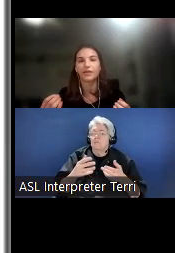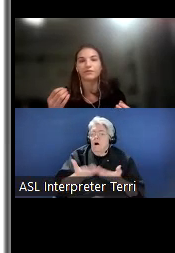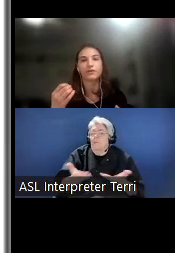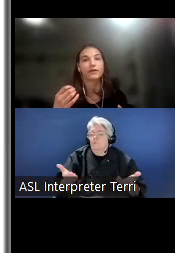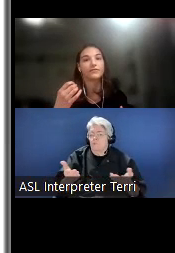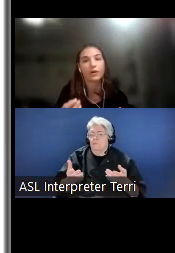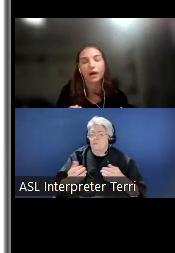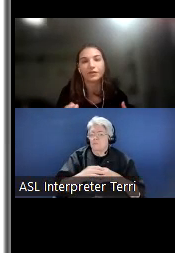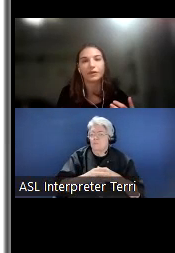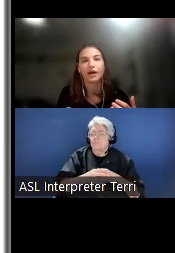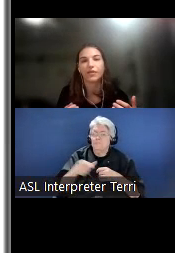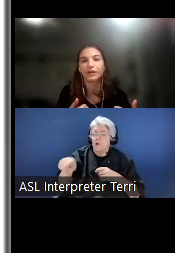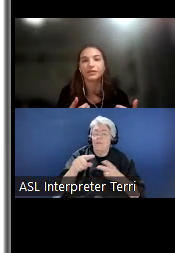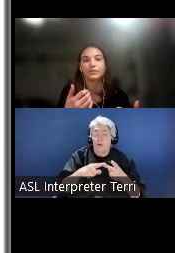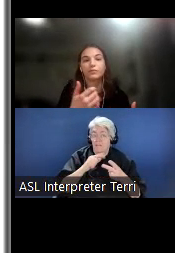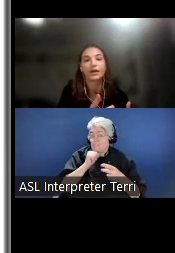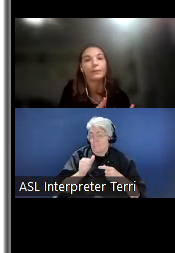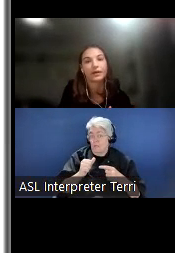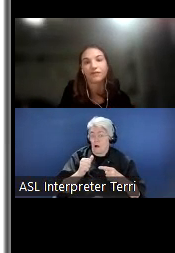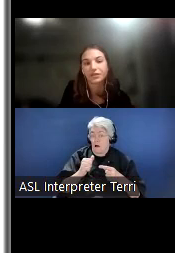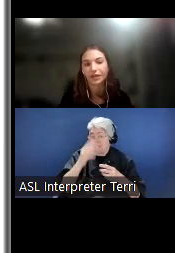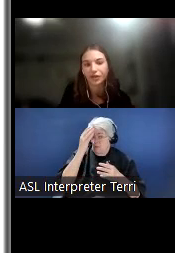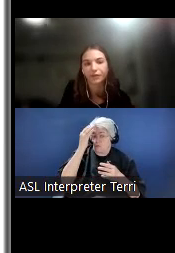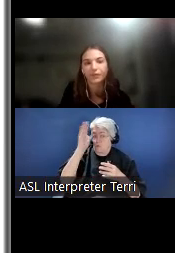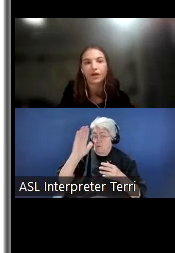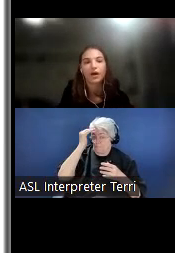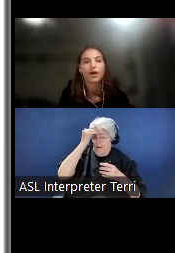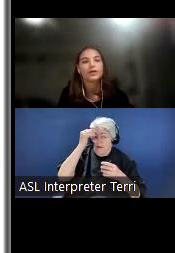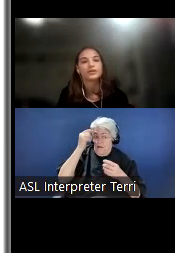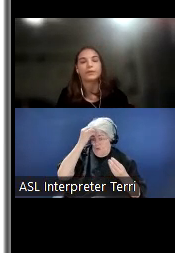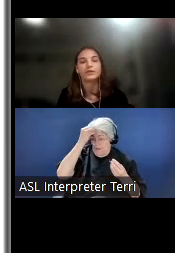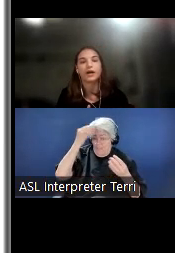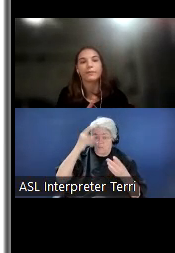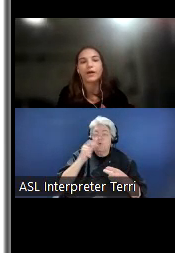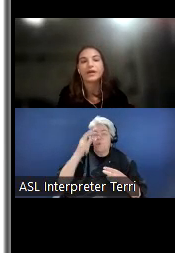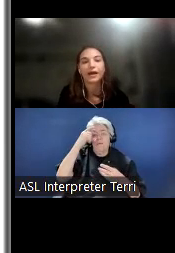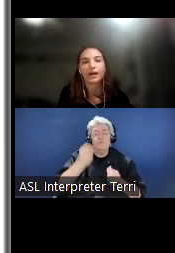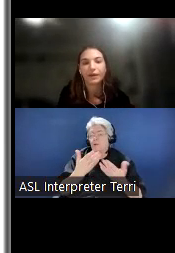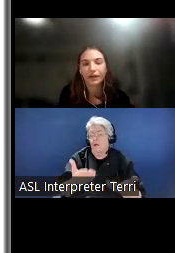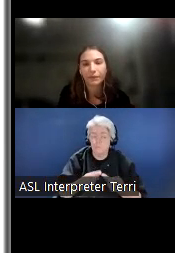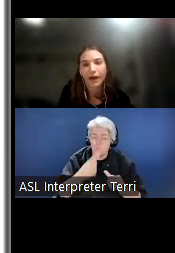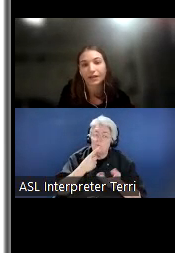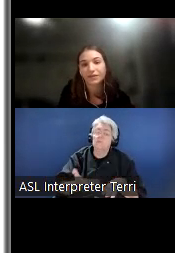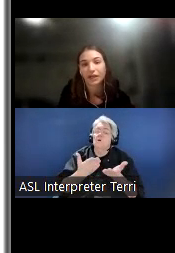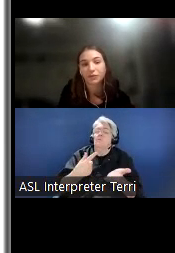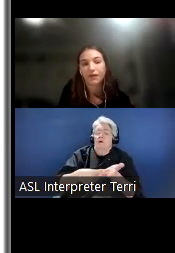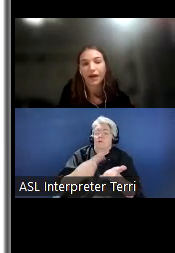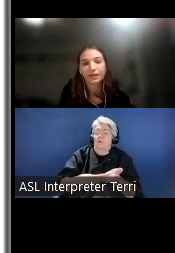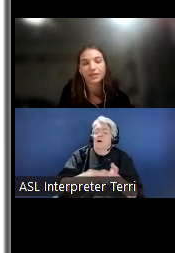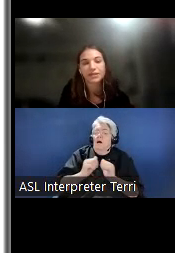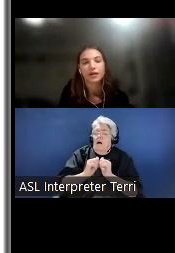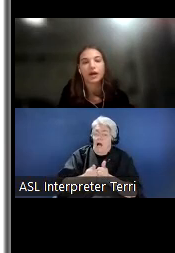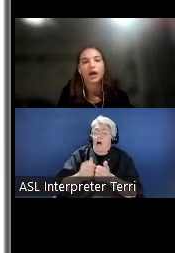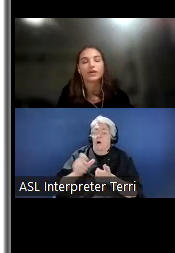if it's not at the forefront of your mind, you may not think to bring it up in conversation. So we're going to be talking about the economic impact of